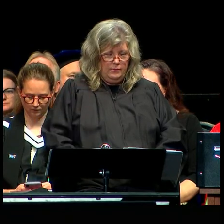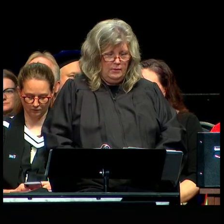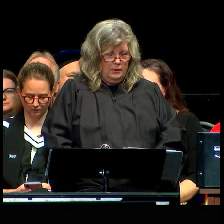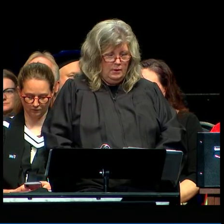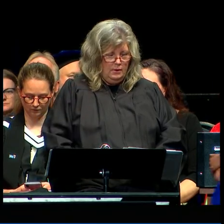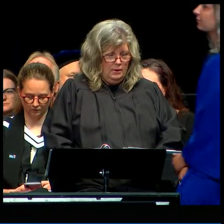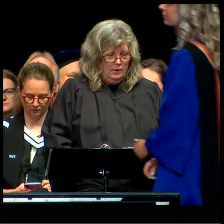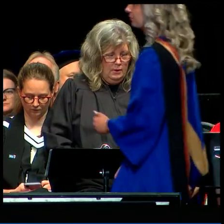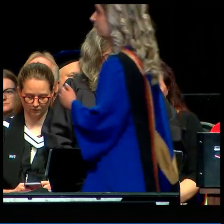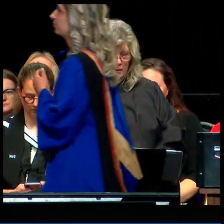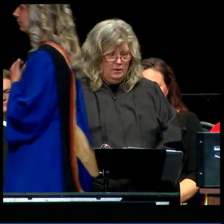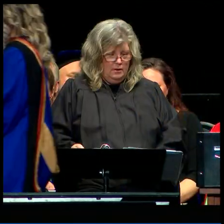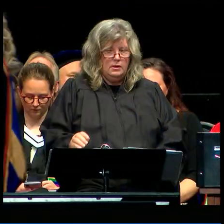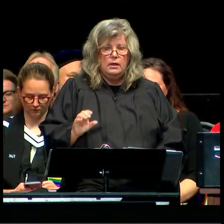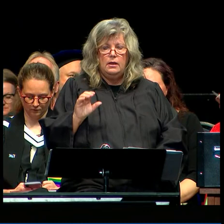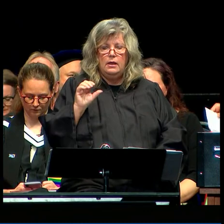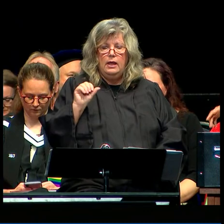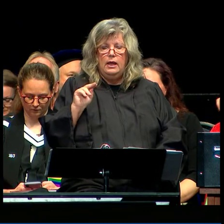Angela Costellis.